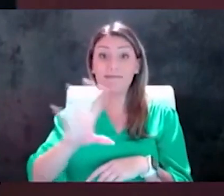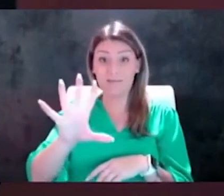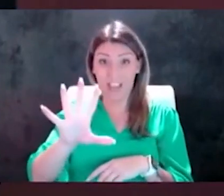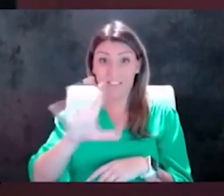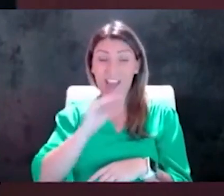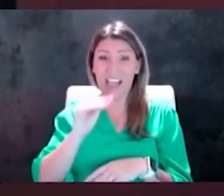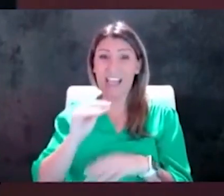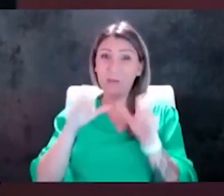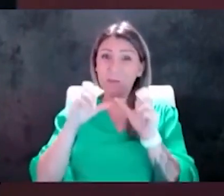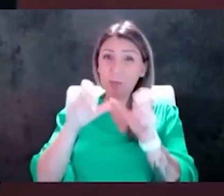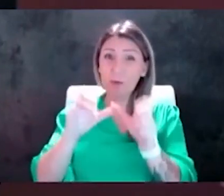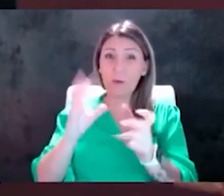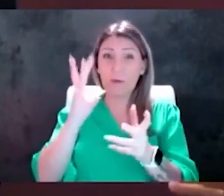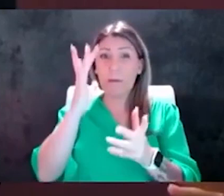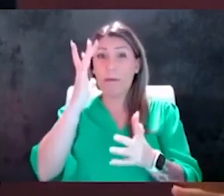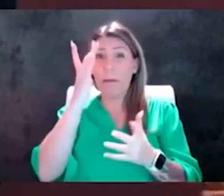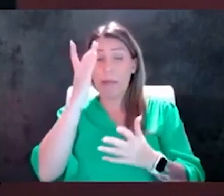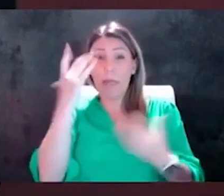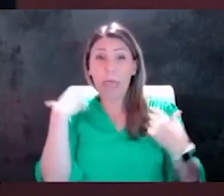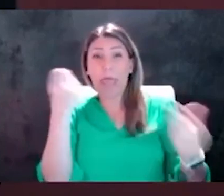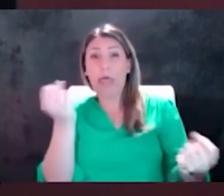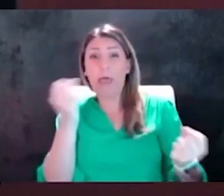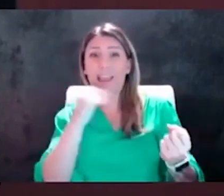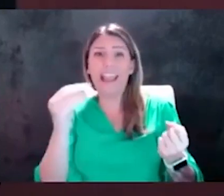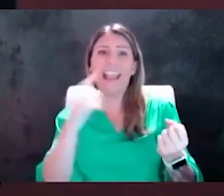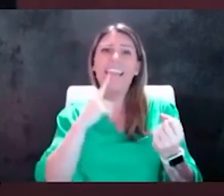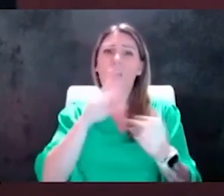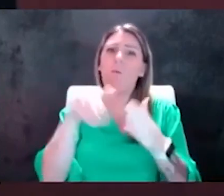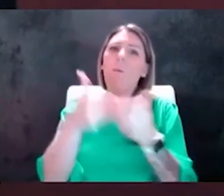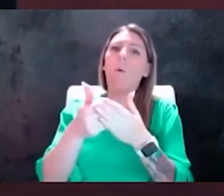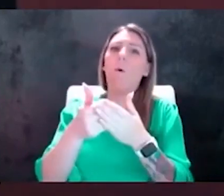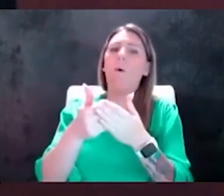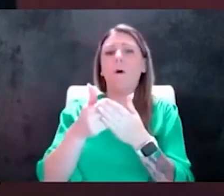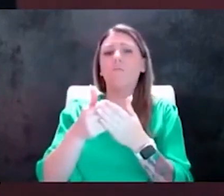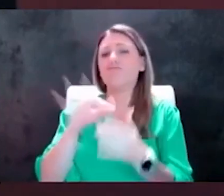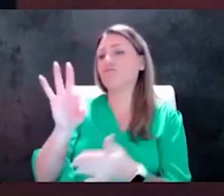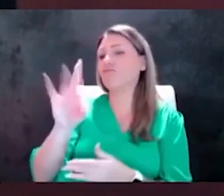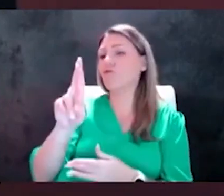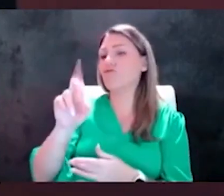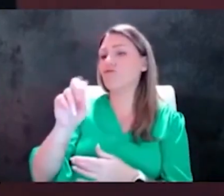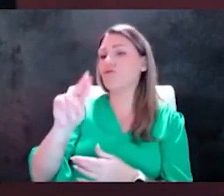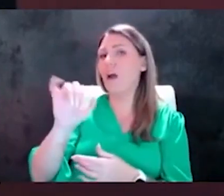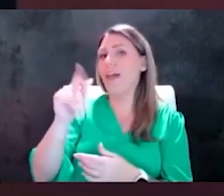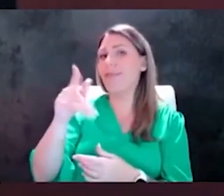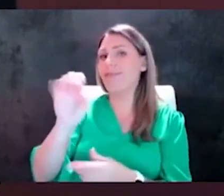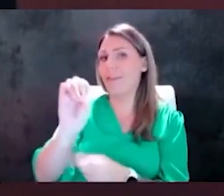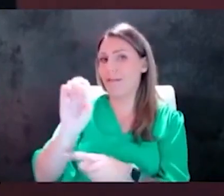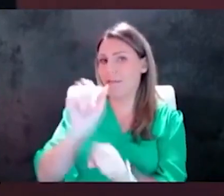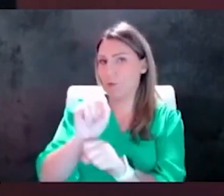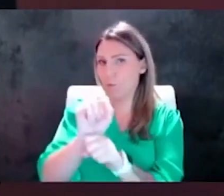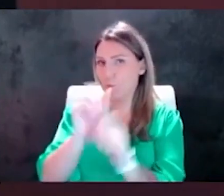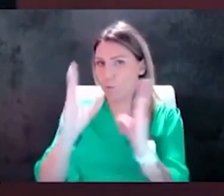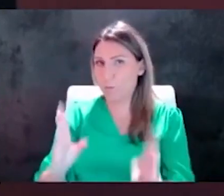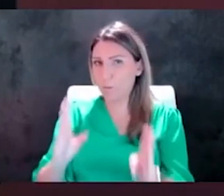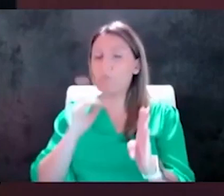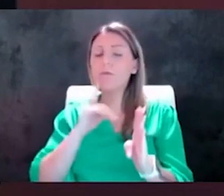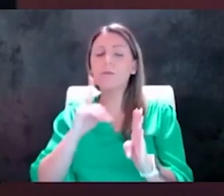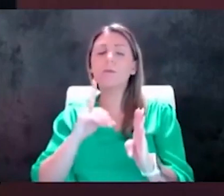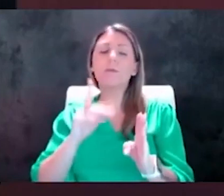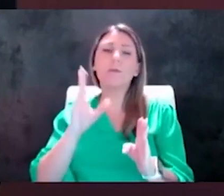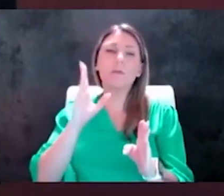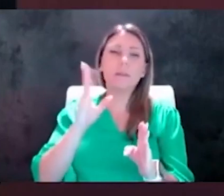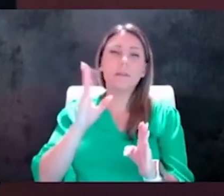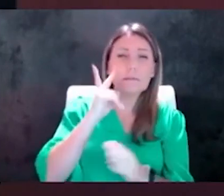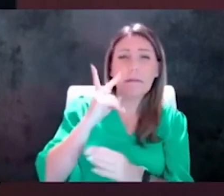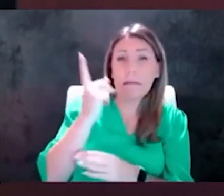frontline healthcare workers. I think that's how that's going to play. I would say that it remains to be seen if we'll get a half dose of the original